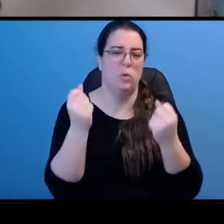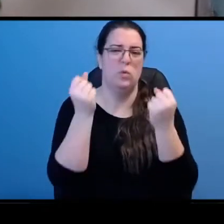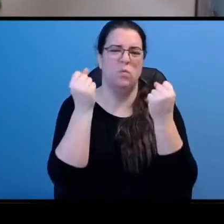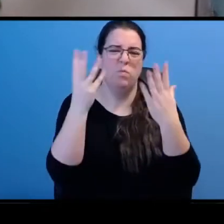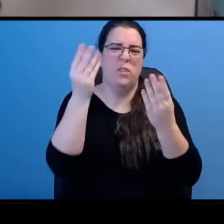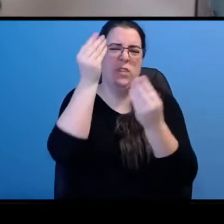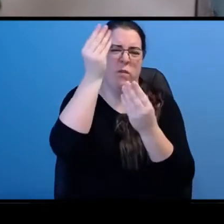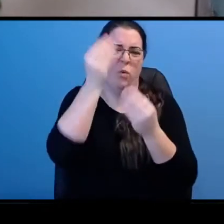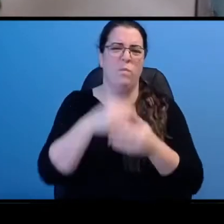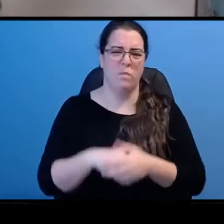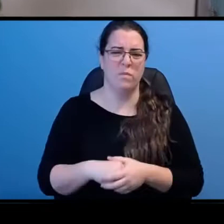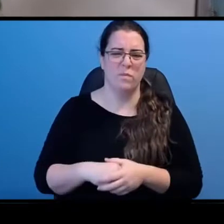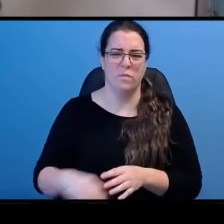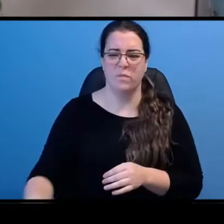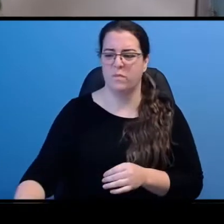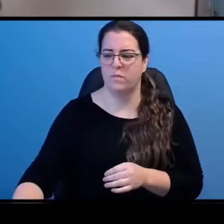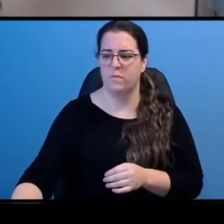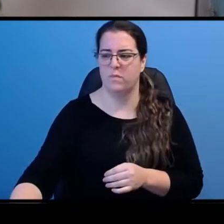say too that,